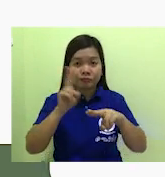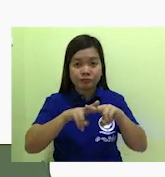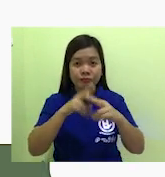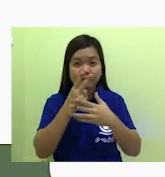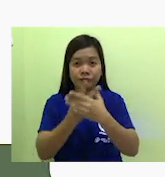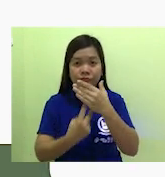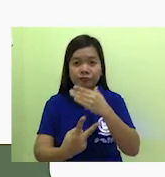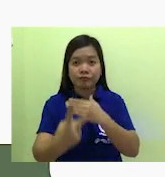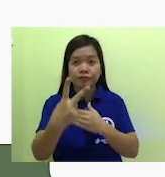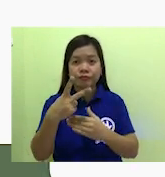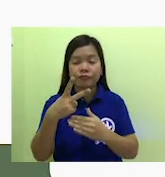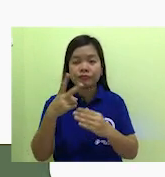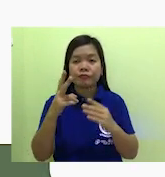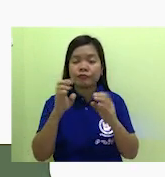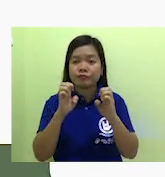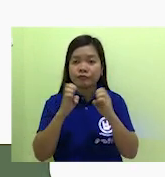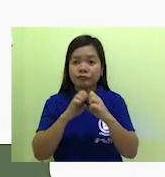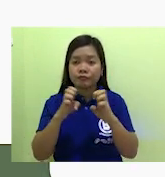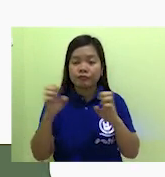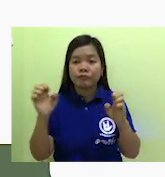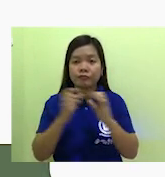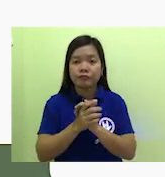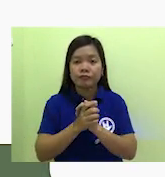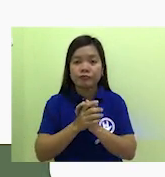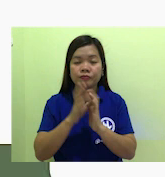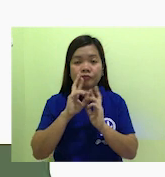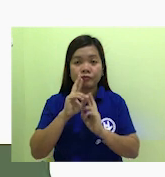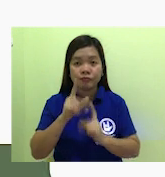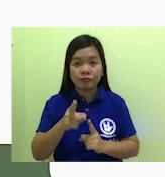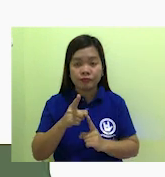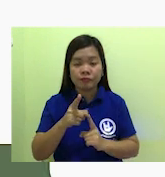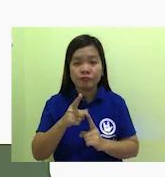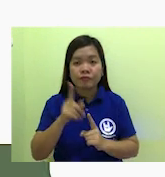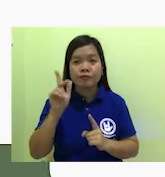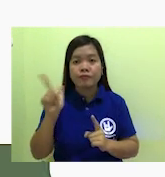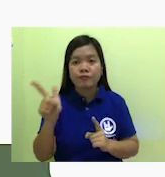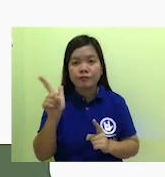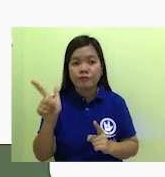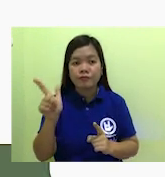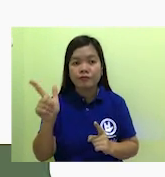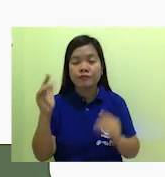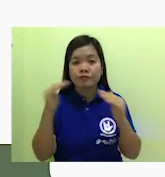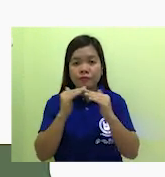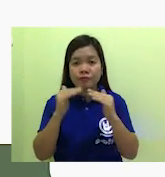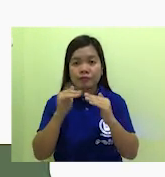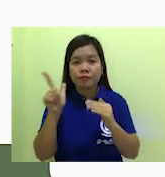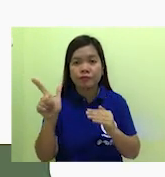Adding both equations will result in 20 equals 20a.